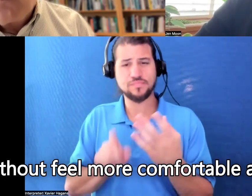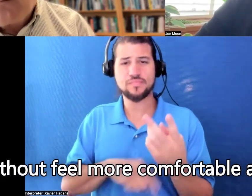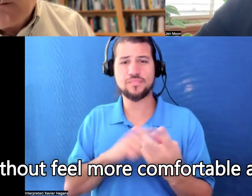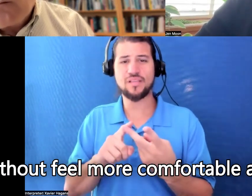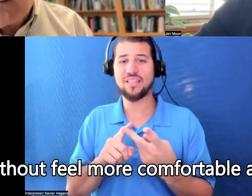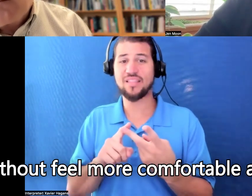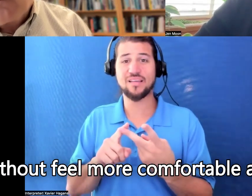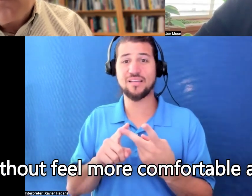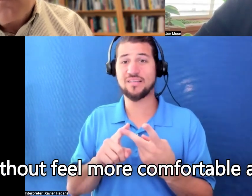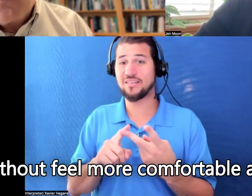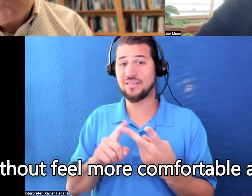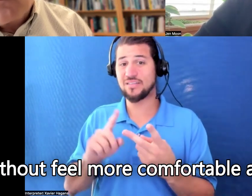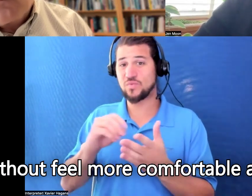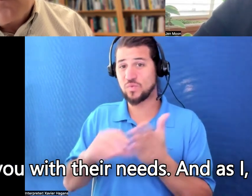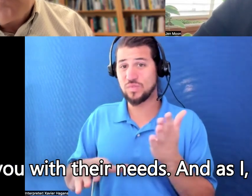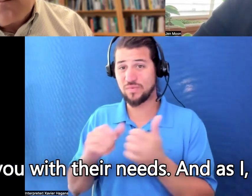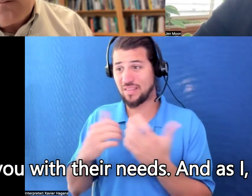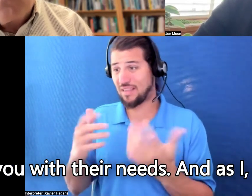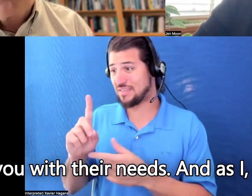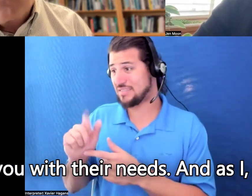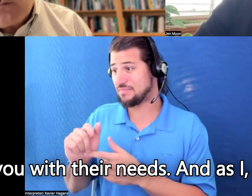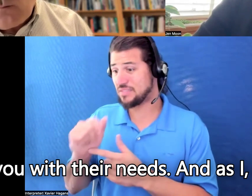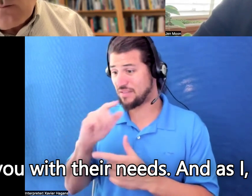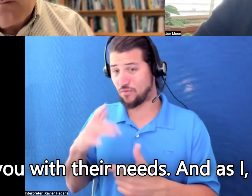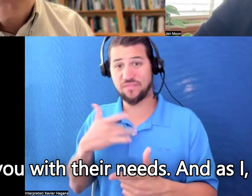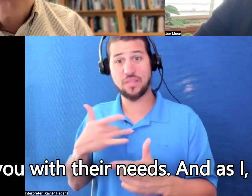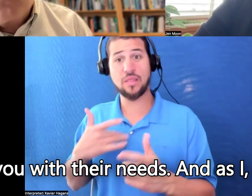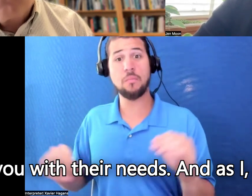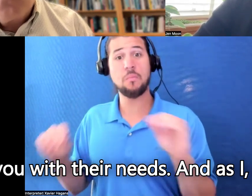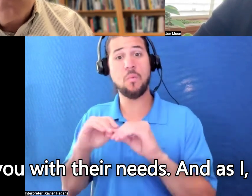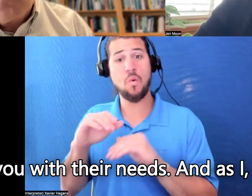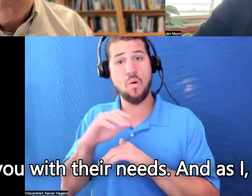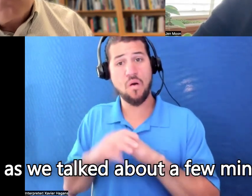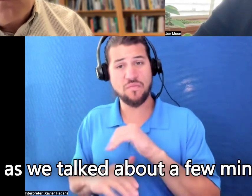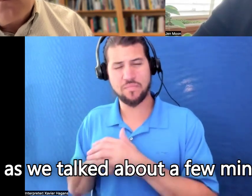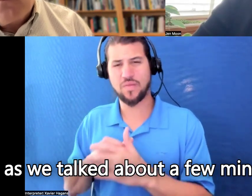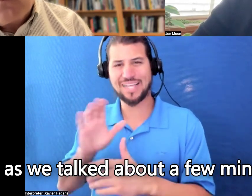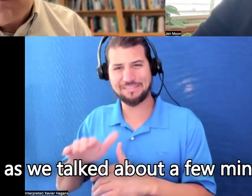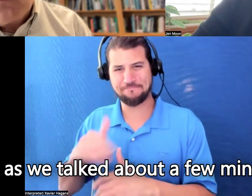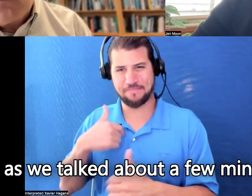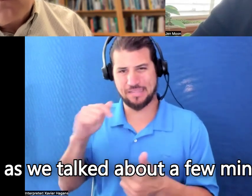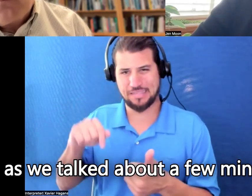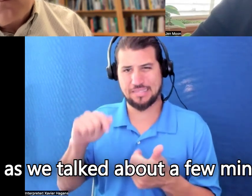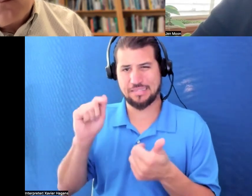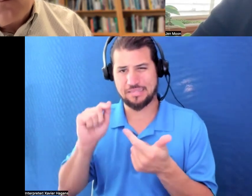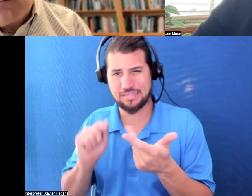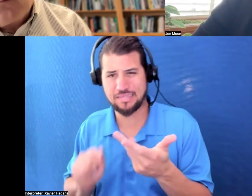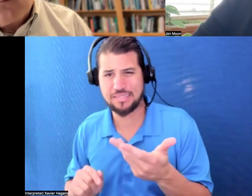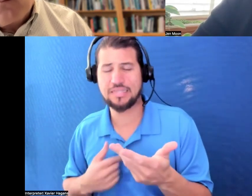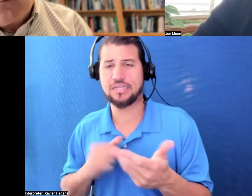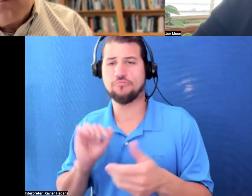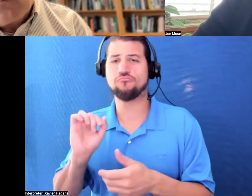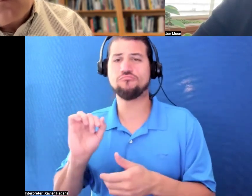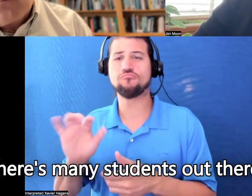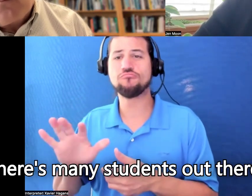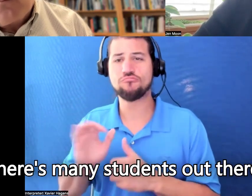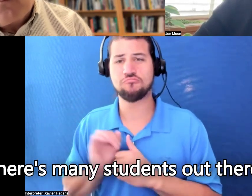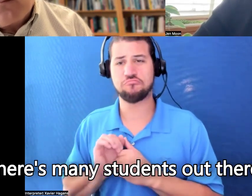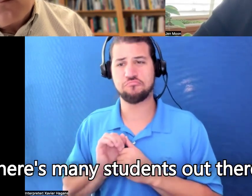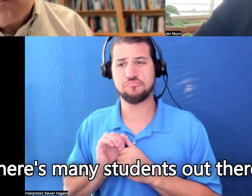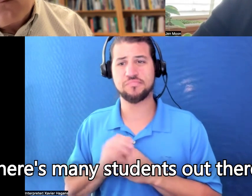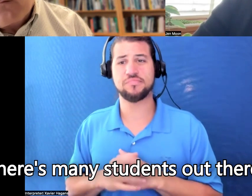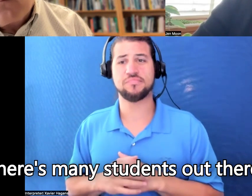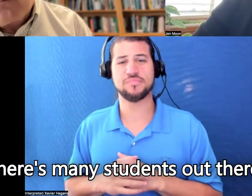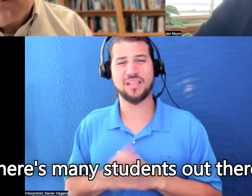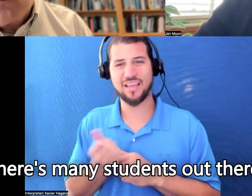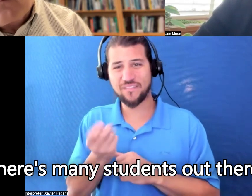feel more comfortable approaching you with their needs. And as we talked about a few minutes ago, there's